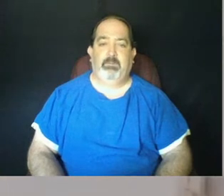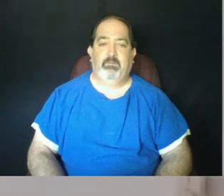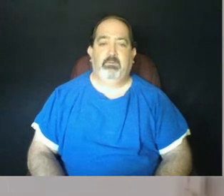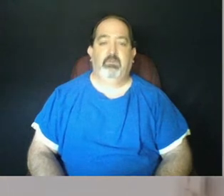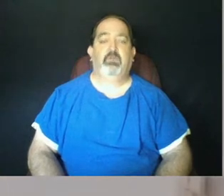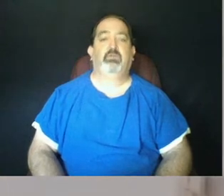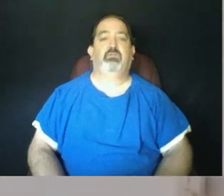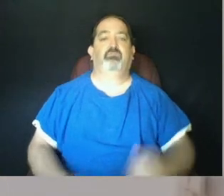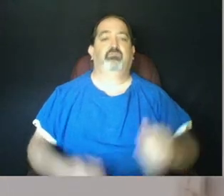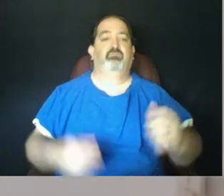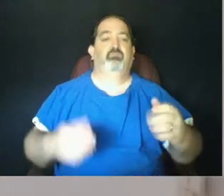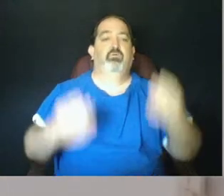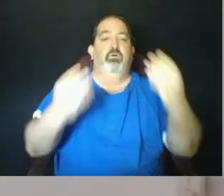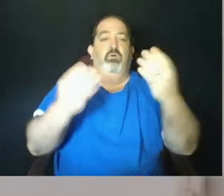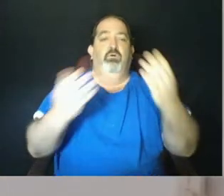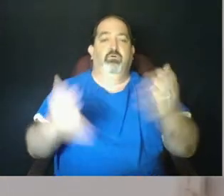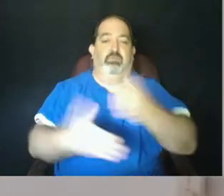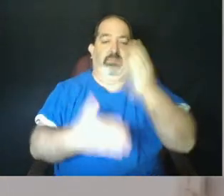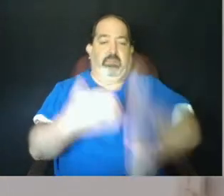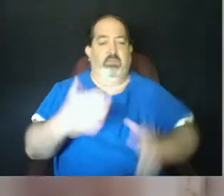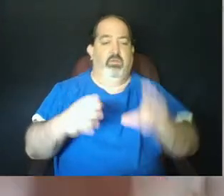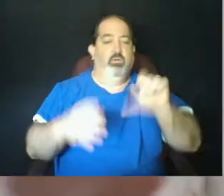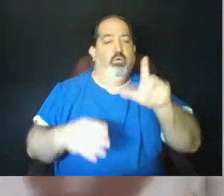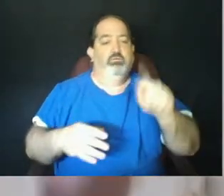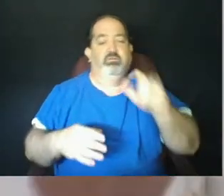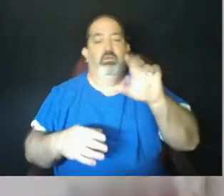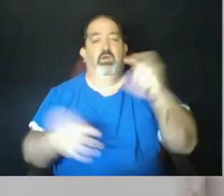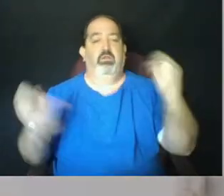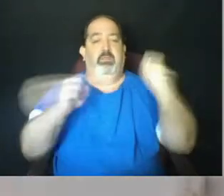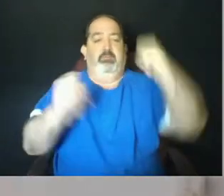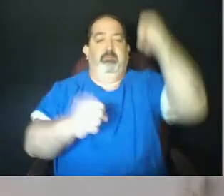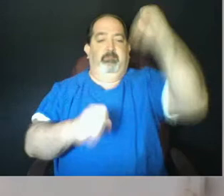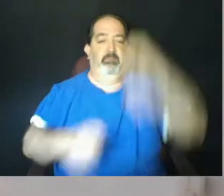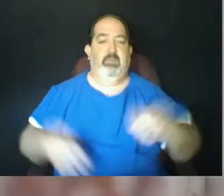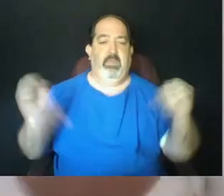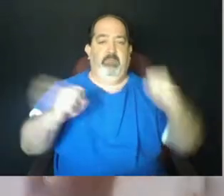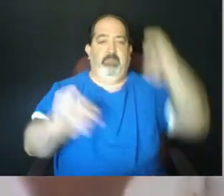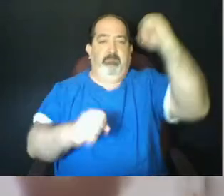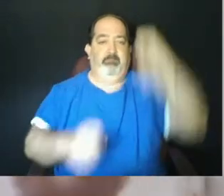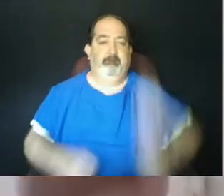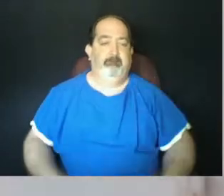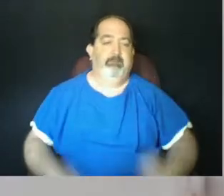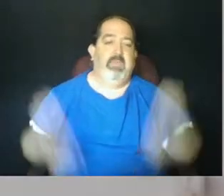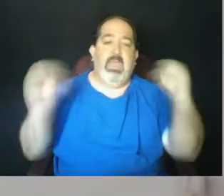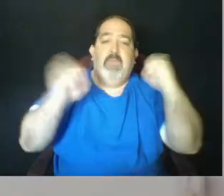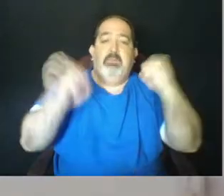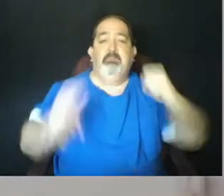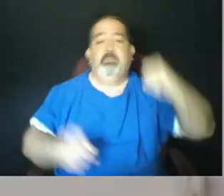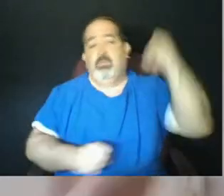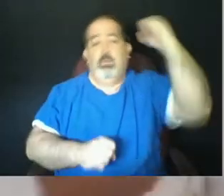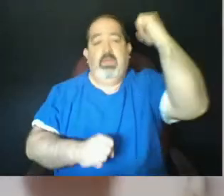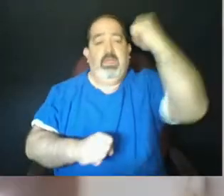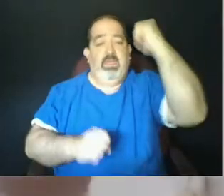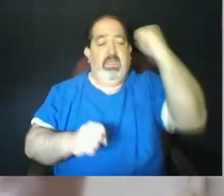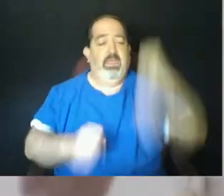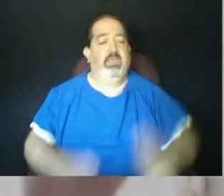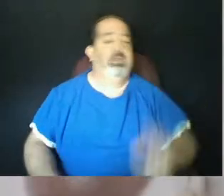For the retiring court and guard of Lyondemere, hip hip, hip hip, hip hip.